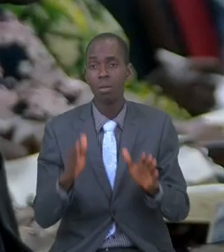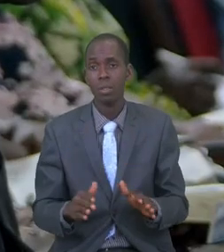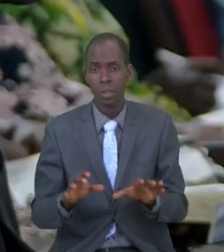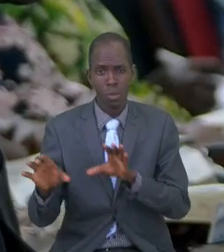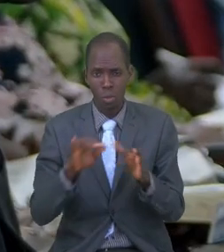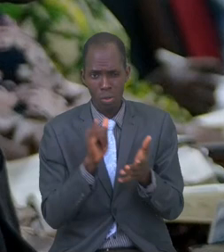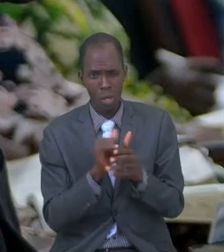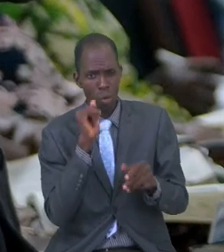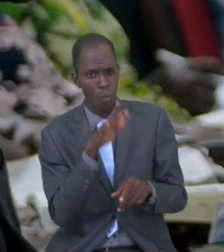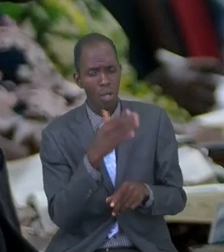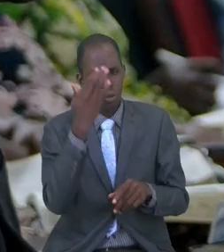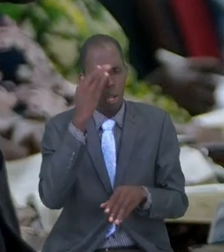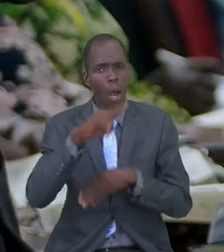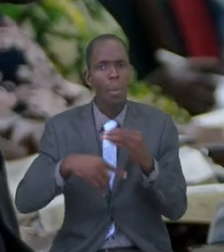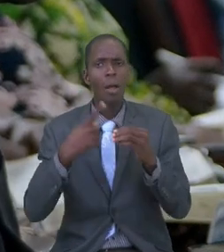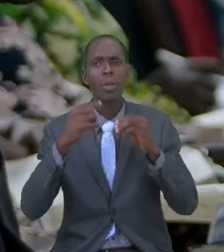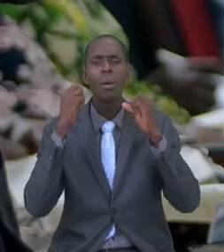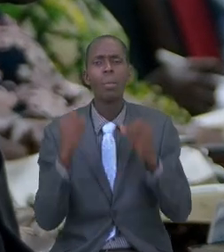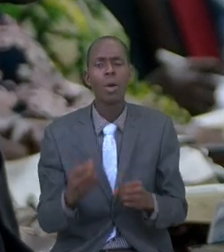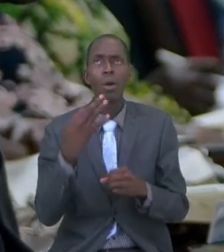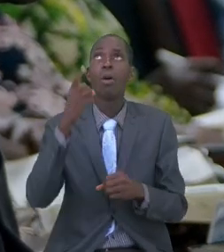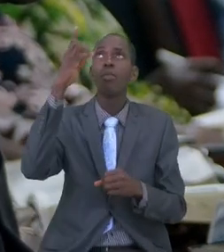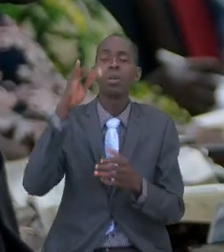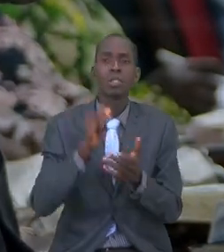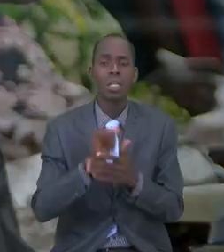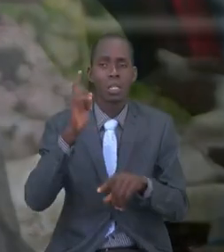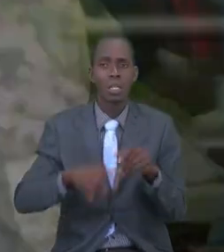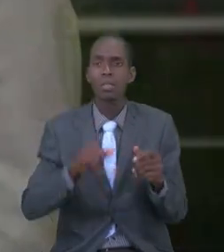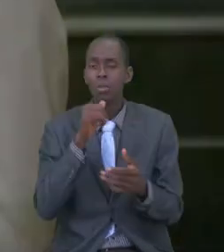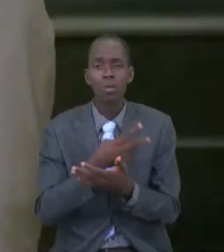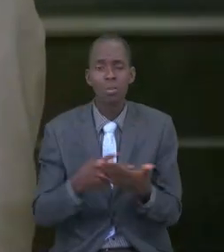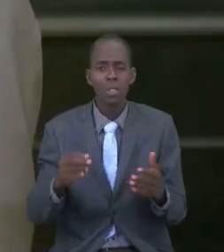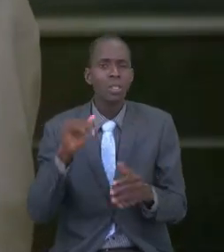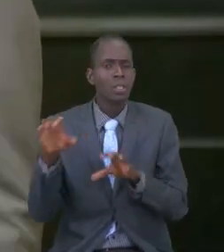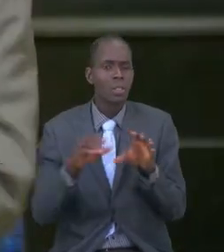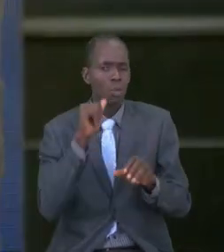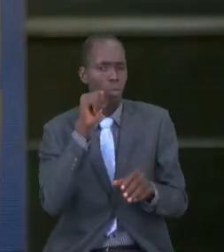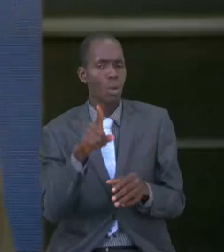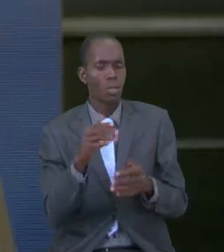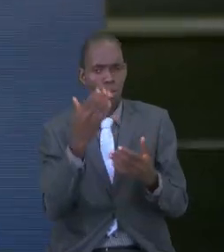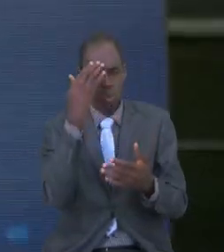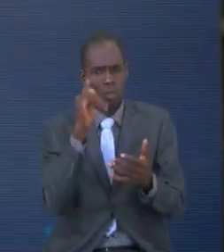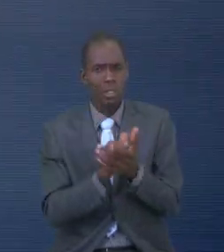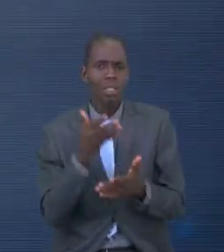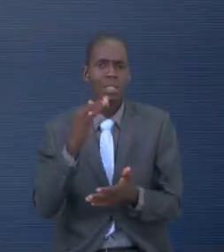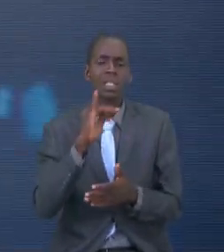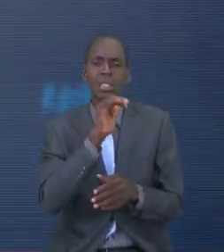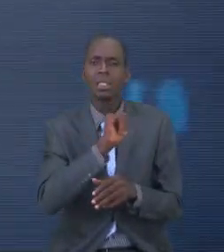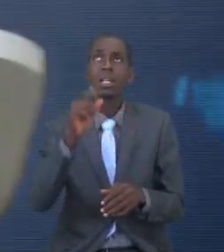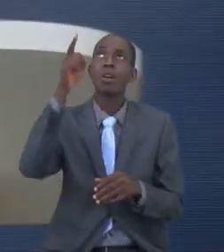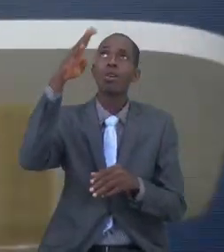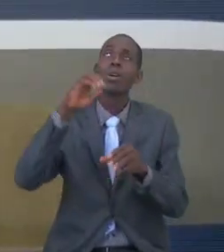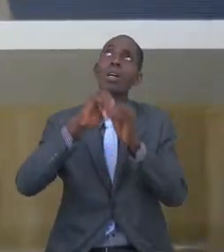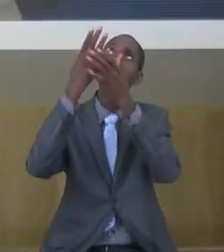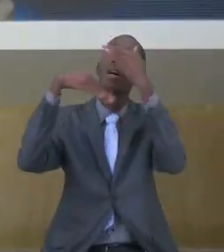about the power of God that cannot fail? Did she know that there is a God in heaven greater than all the